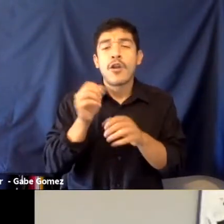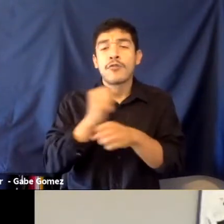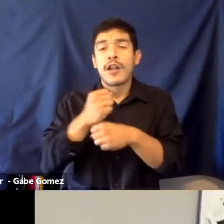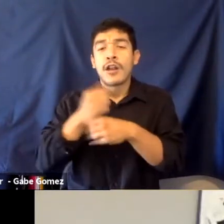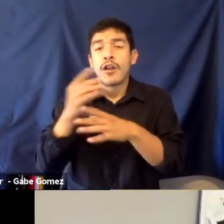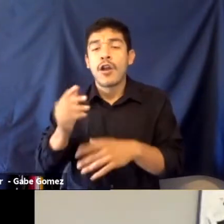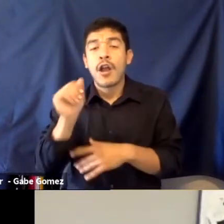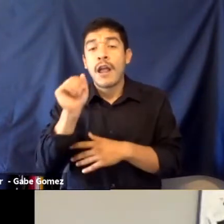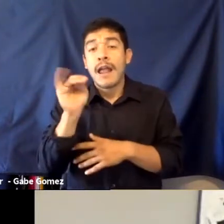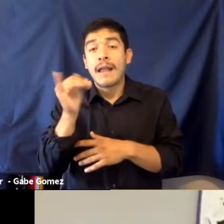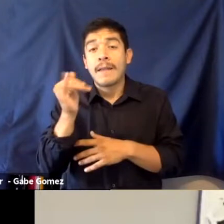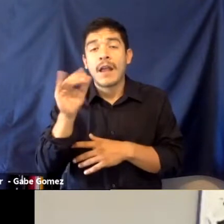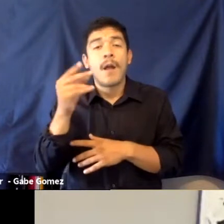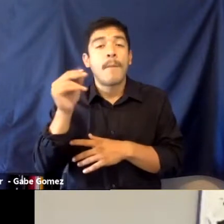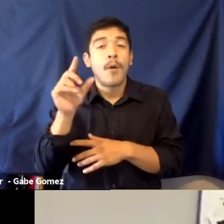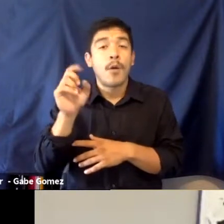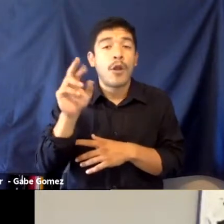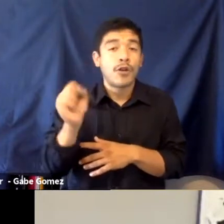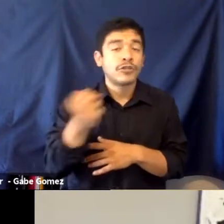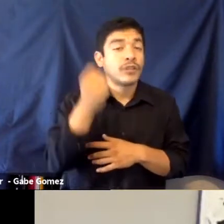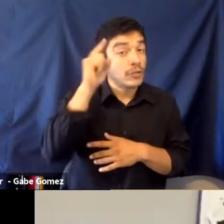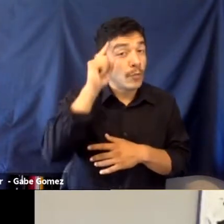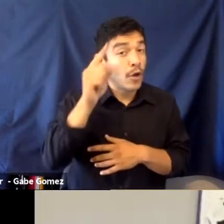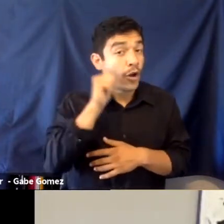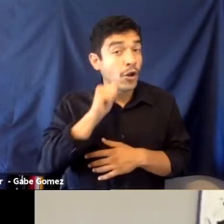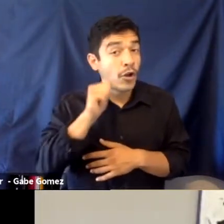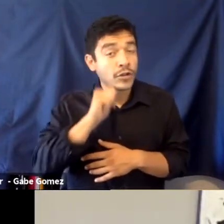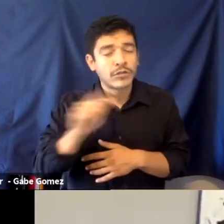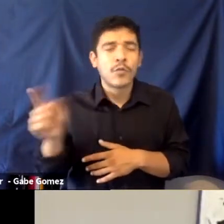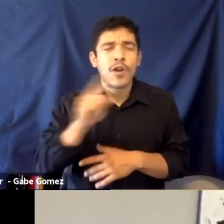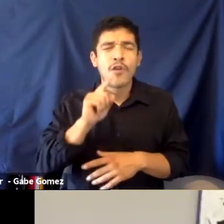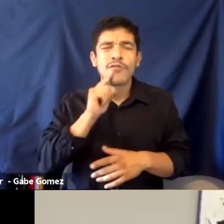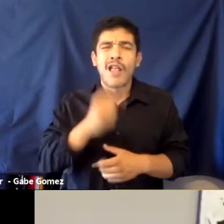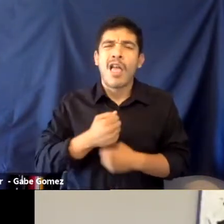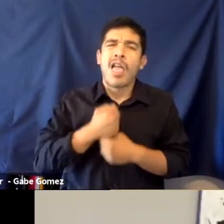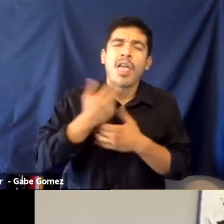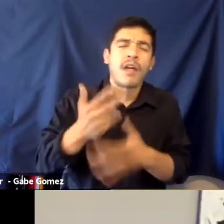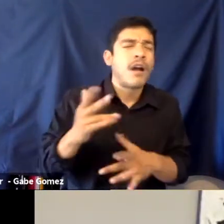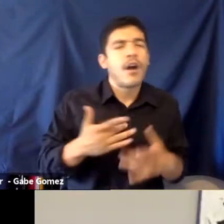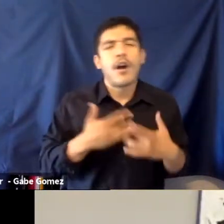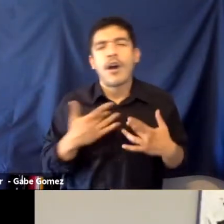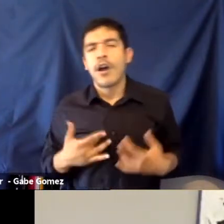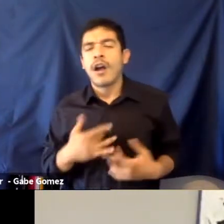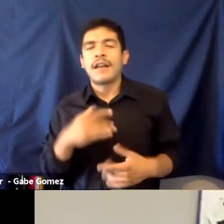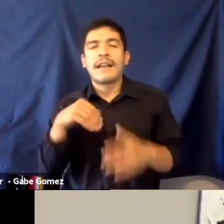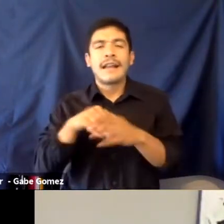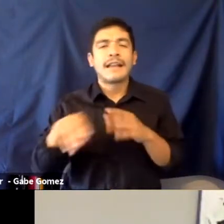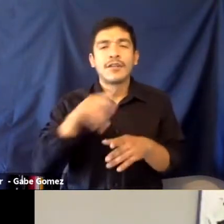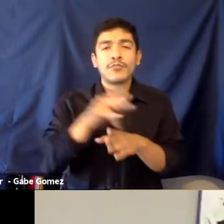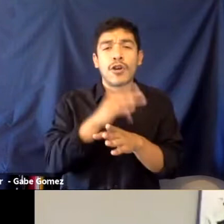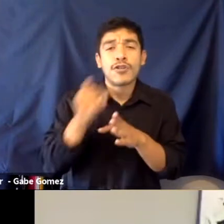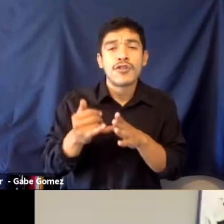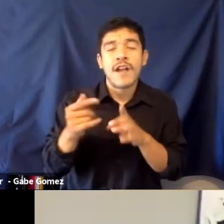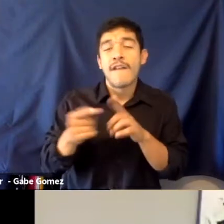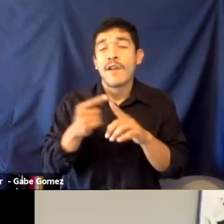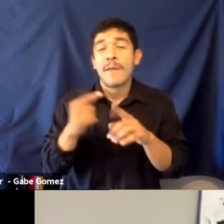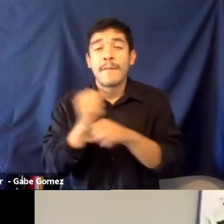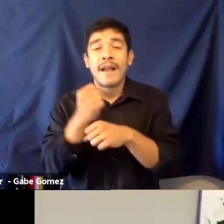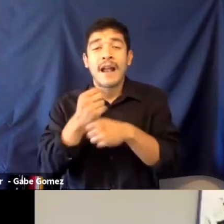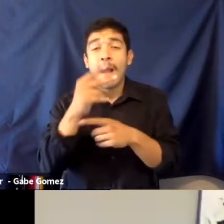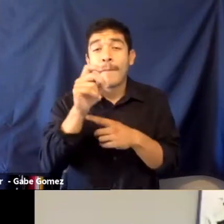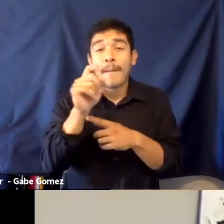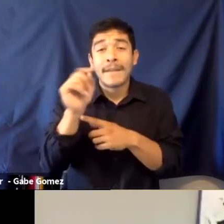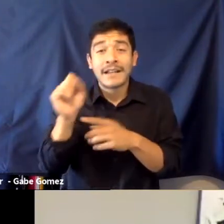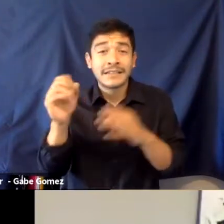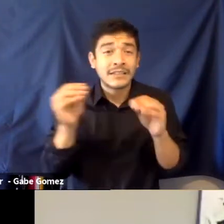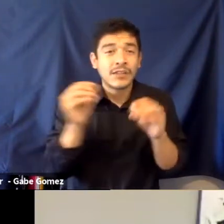we've really poured our hearts and souls into this project, down to every last little detail, from puppeteering to making teeny